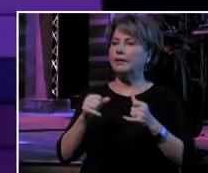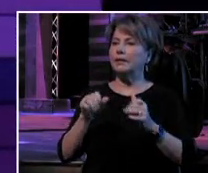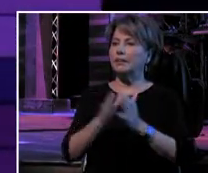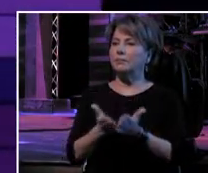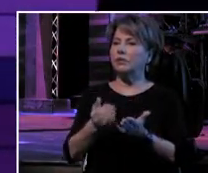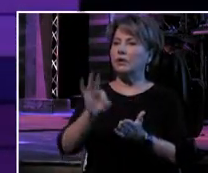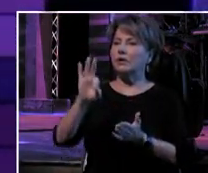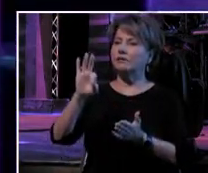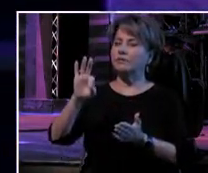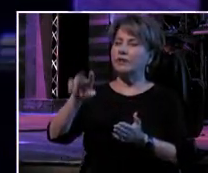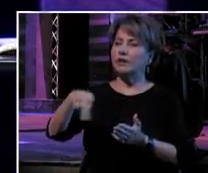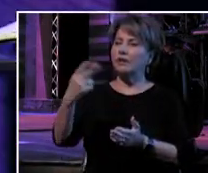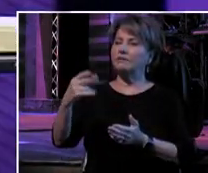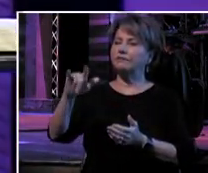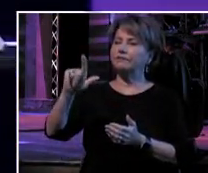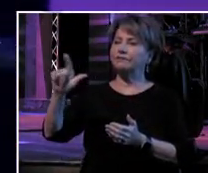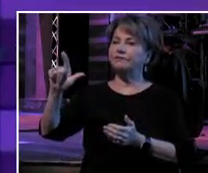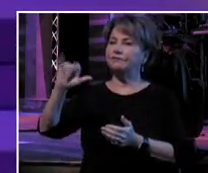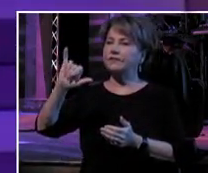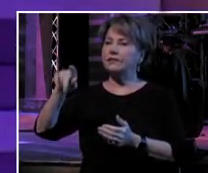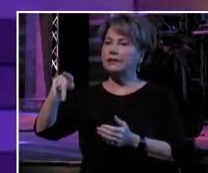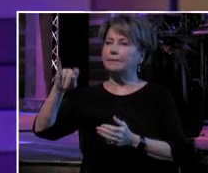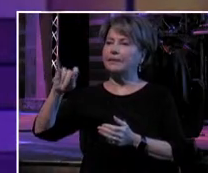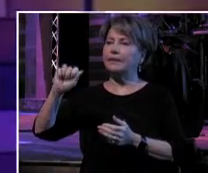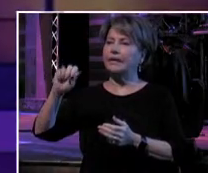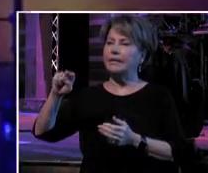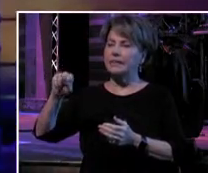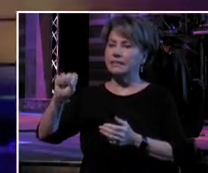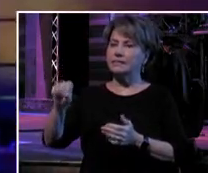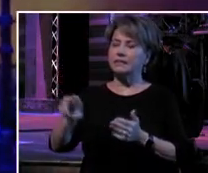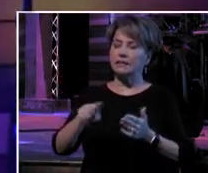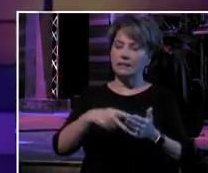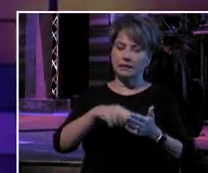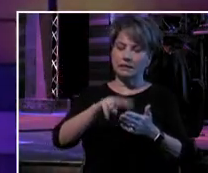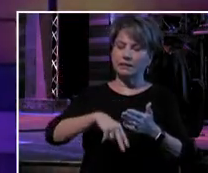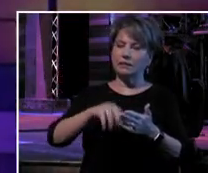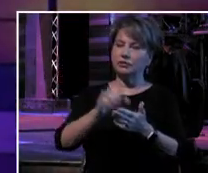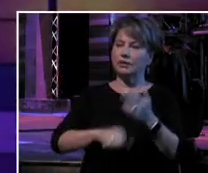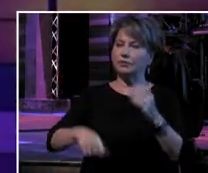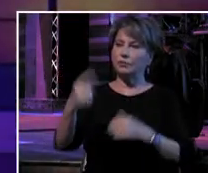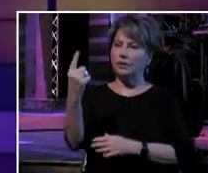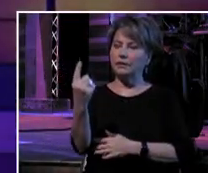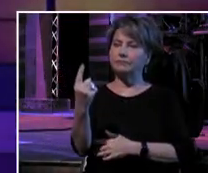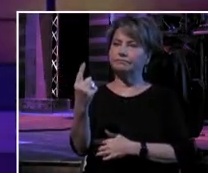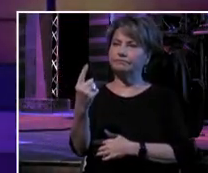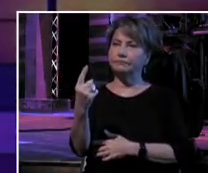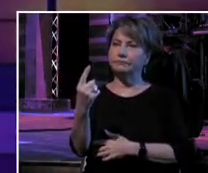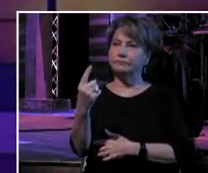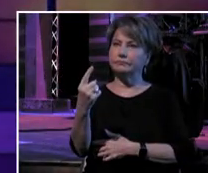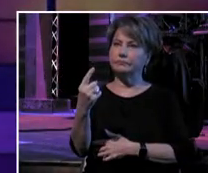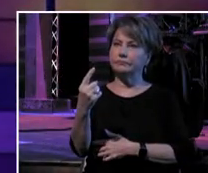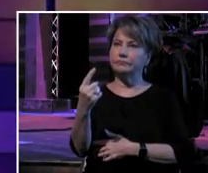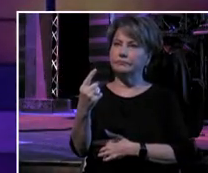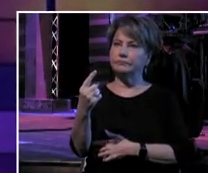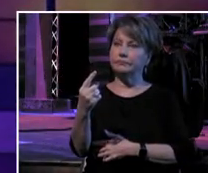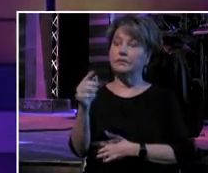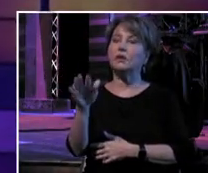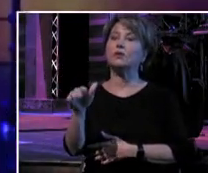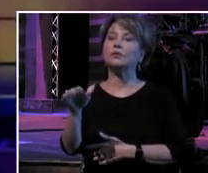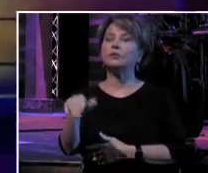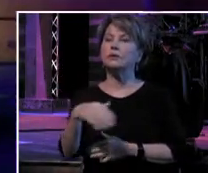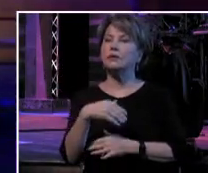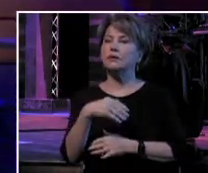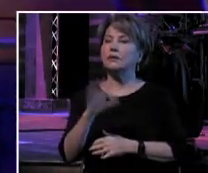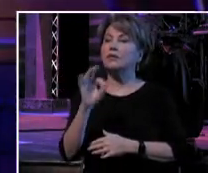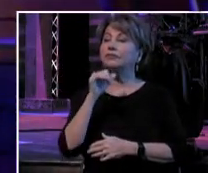for the next 4 weeks. If you have your Bibles, open up there to Philippians chapter 1. And by the way, if you don't